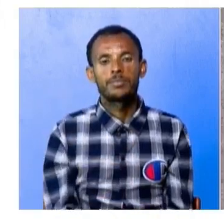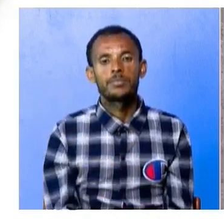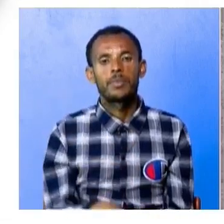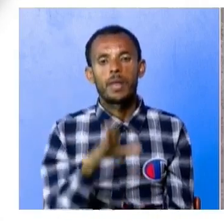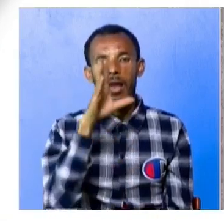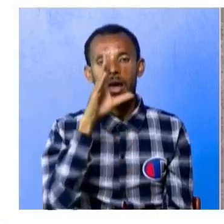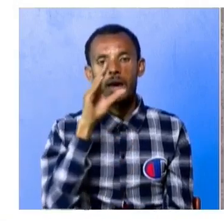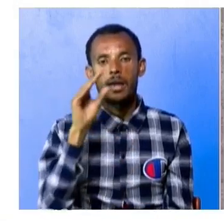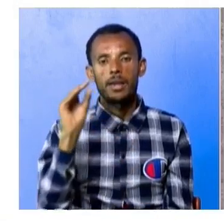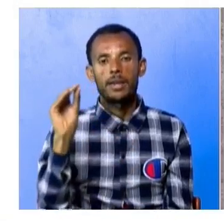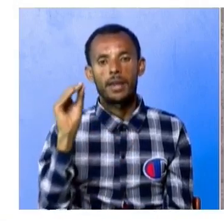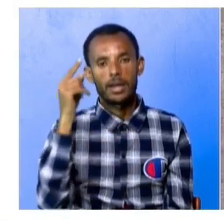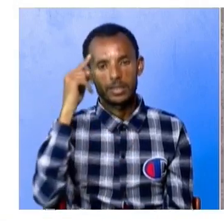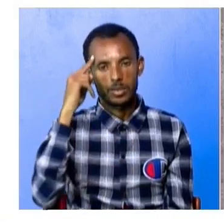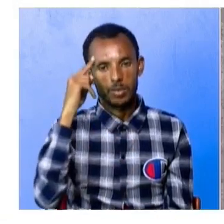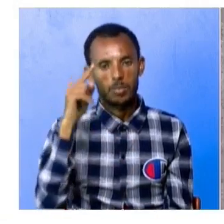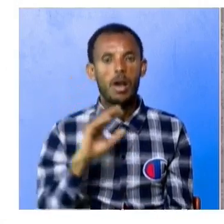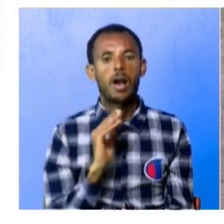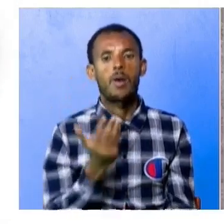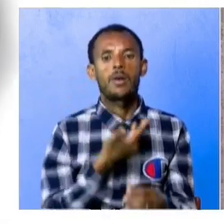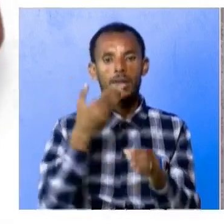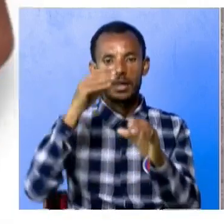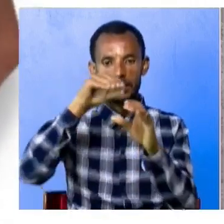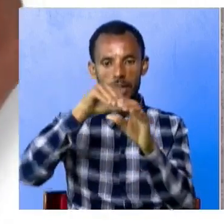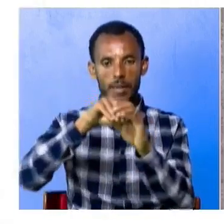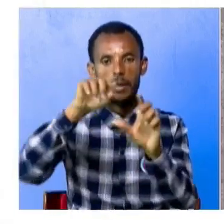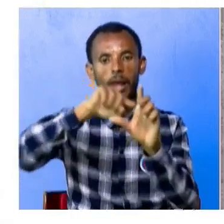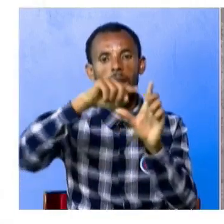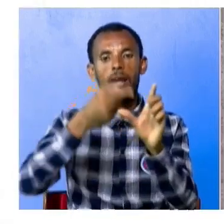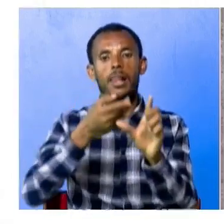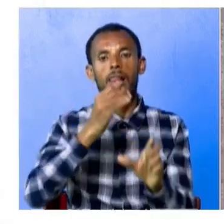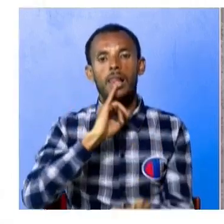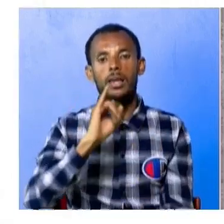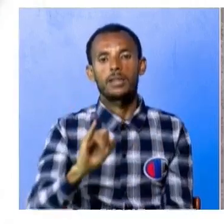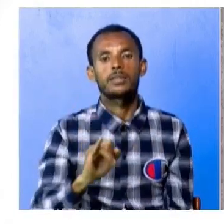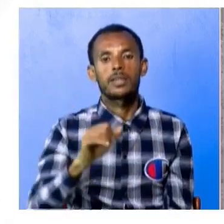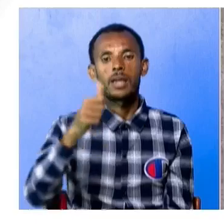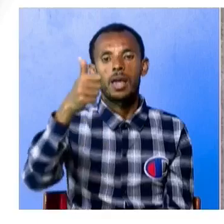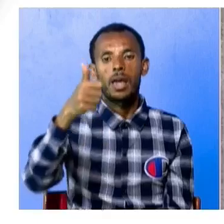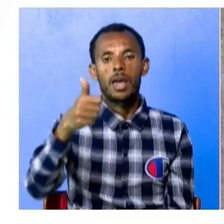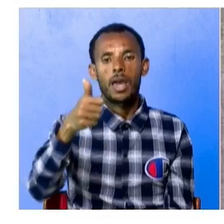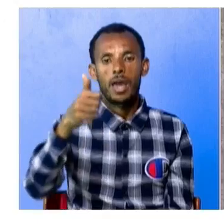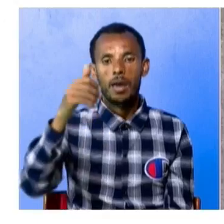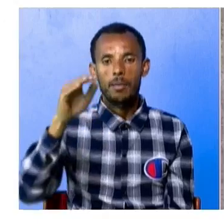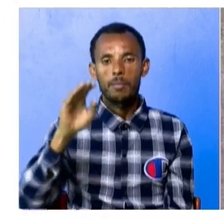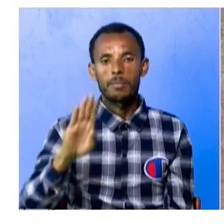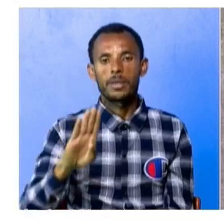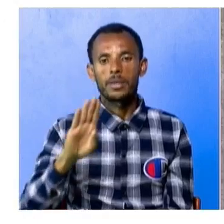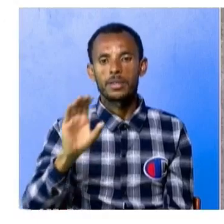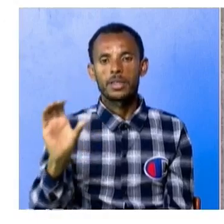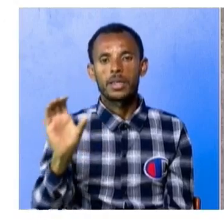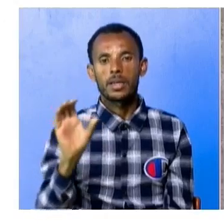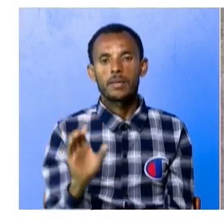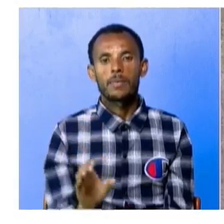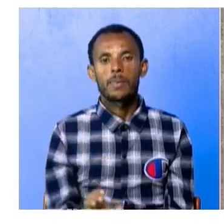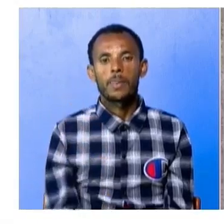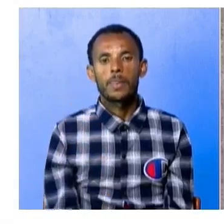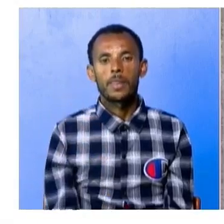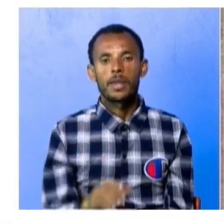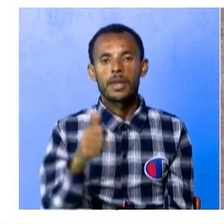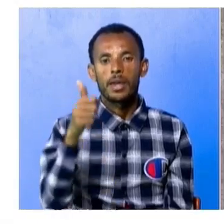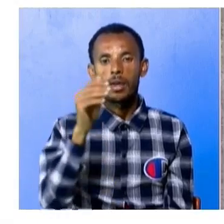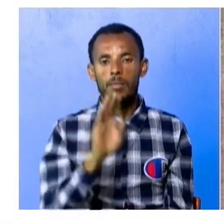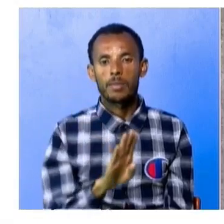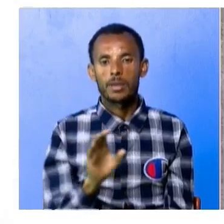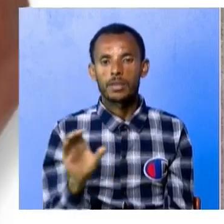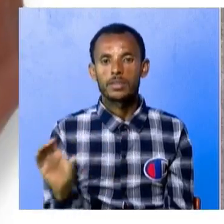and assume our inscribed angle is A, B, C. Say this is A,